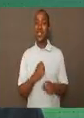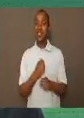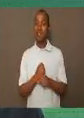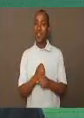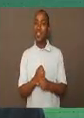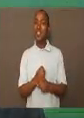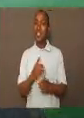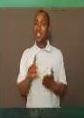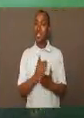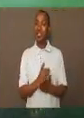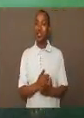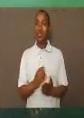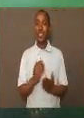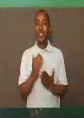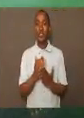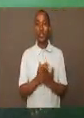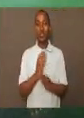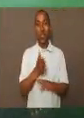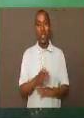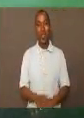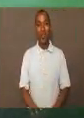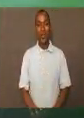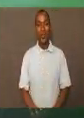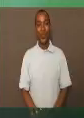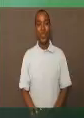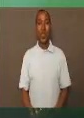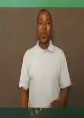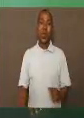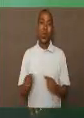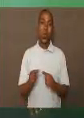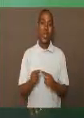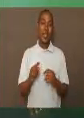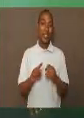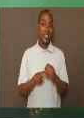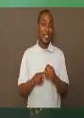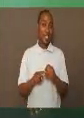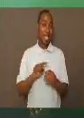lesson. We have reached the end of our lesson.